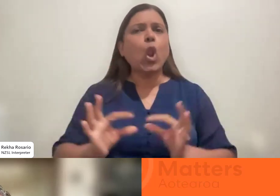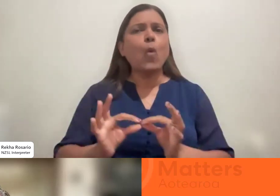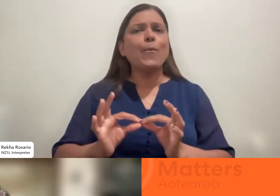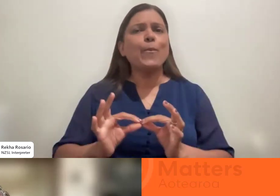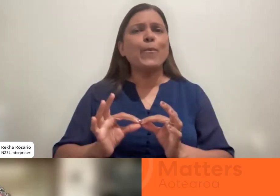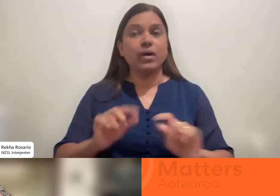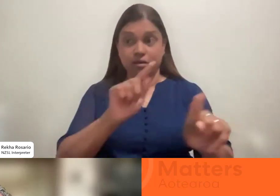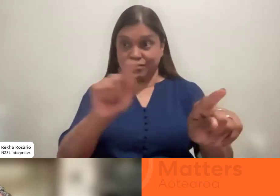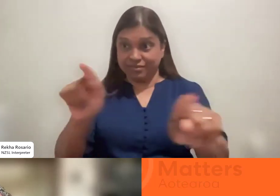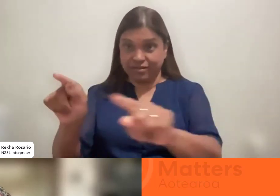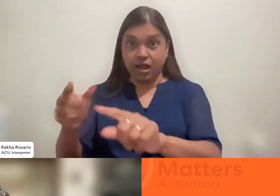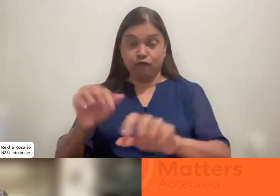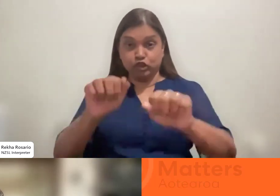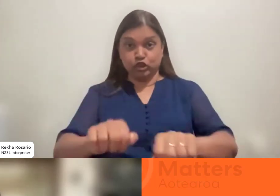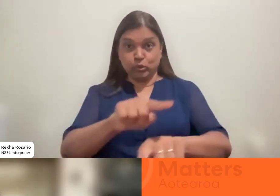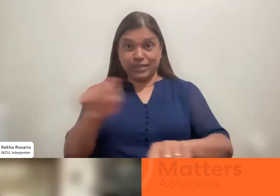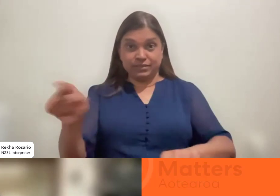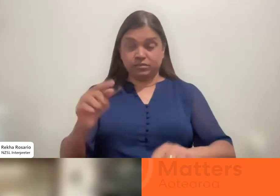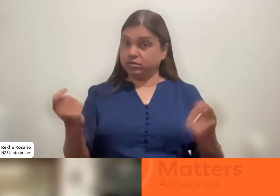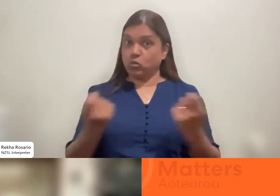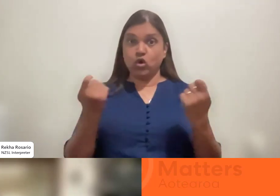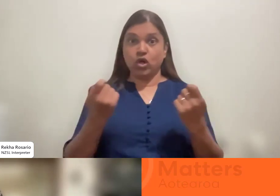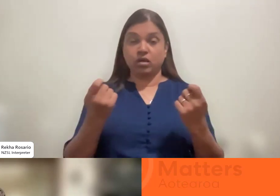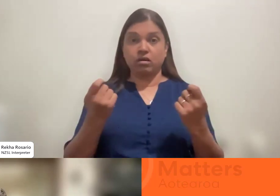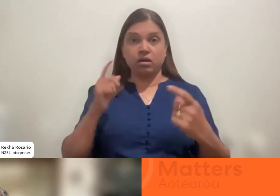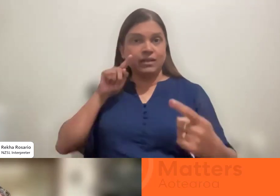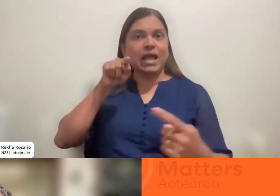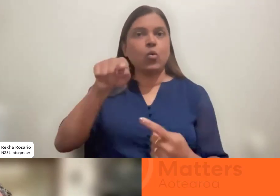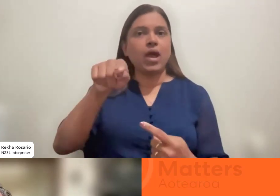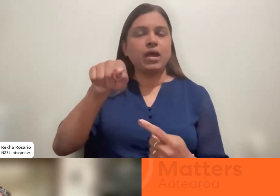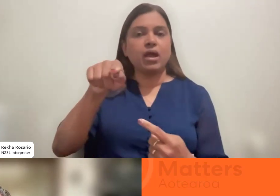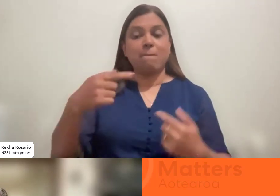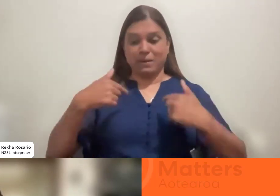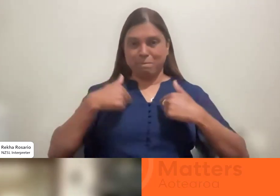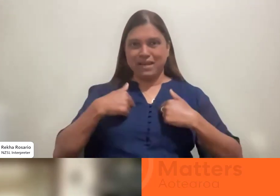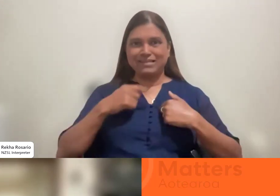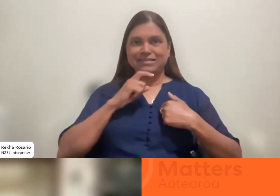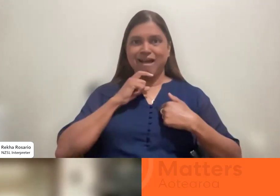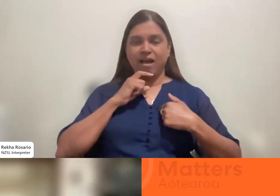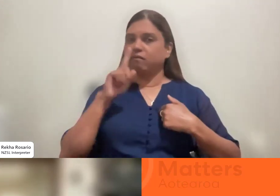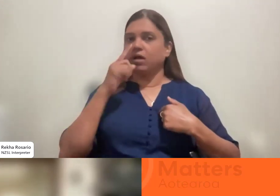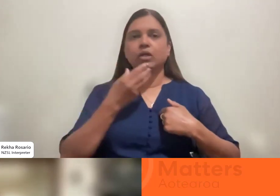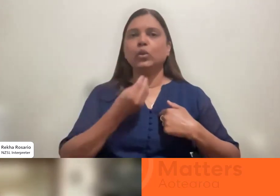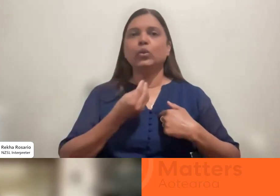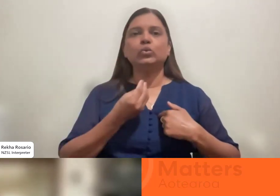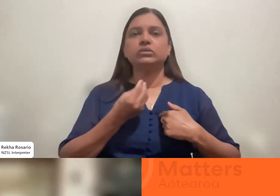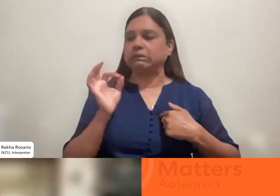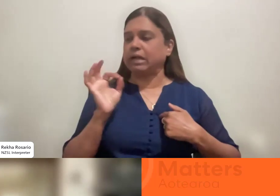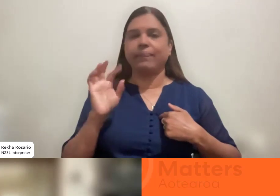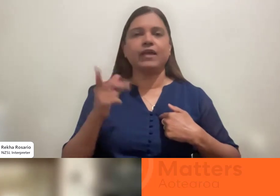loop or I need to use something like that, it's only there for the students and not the staff. It's as if in